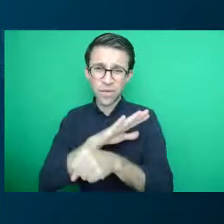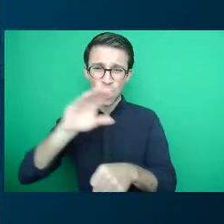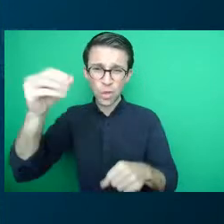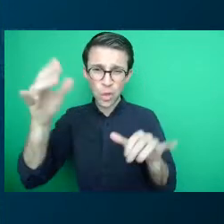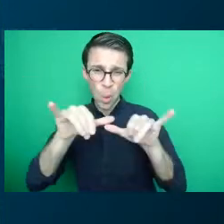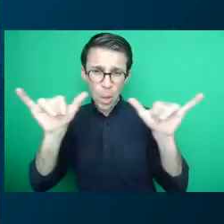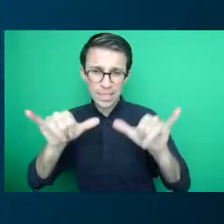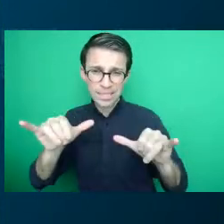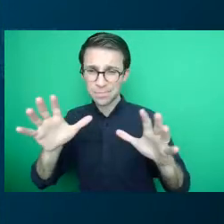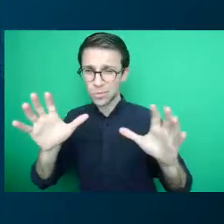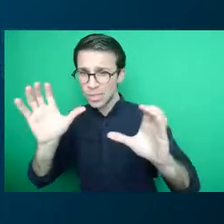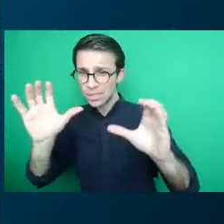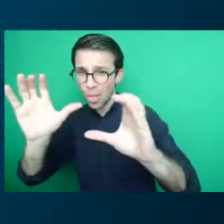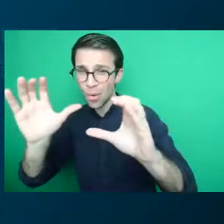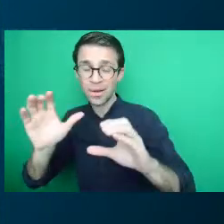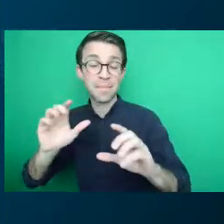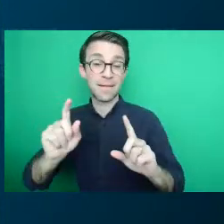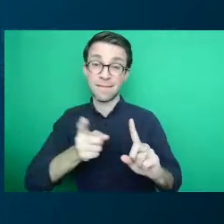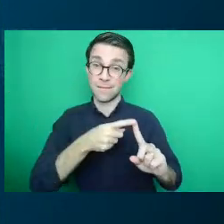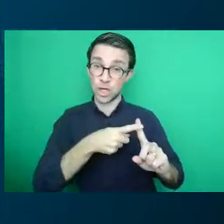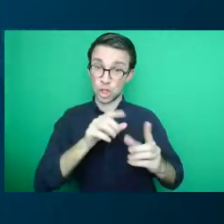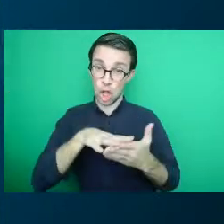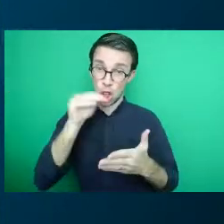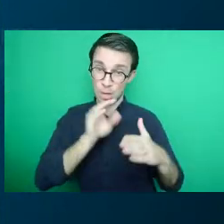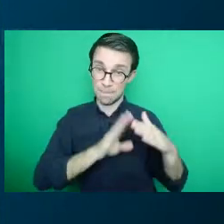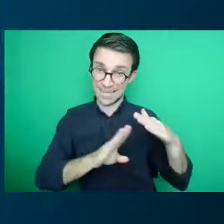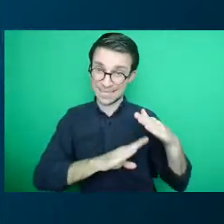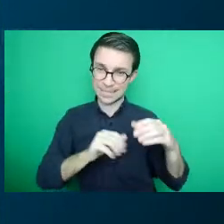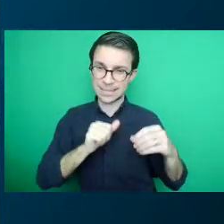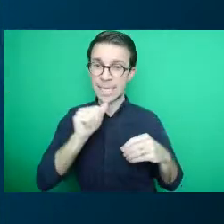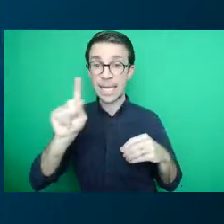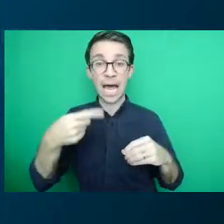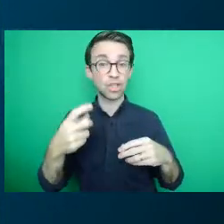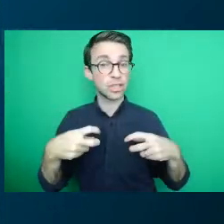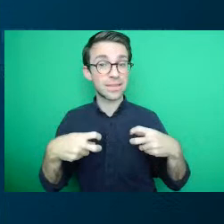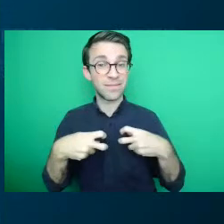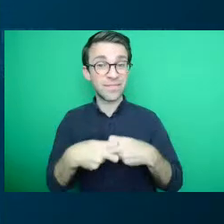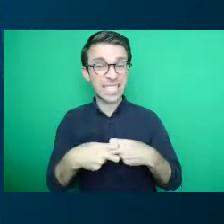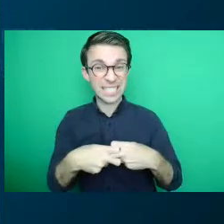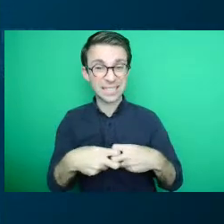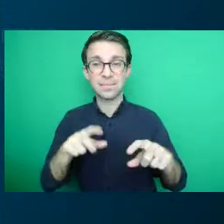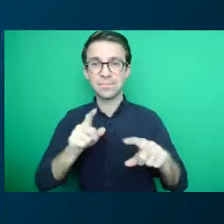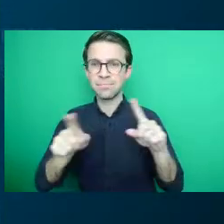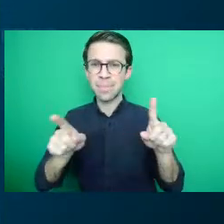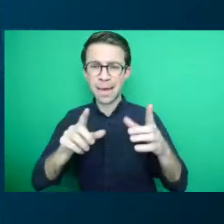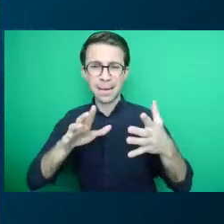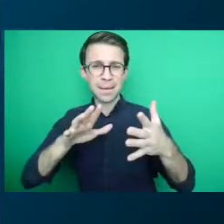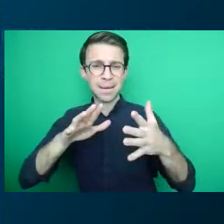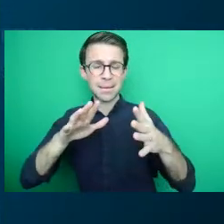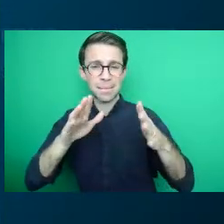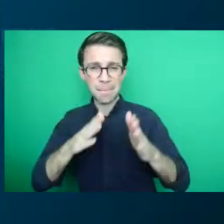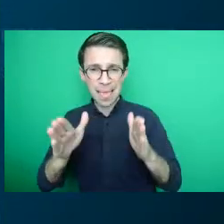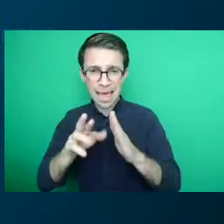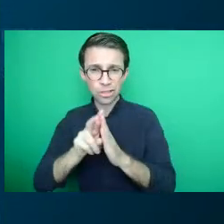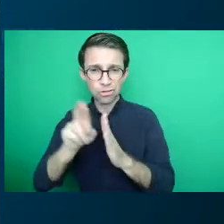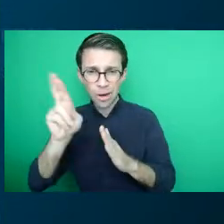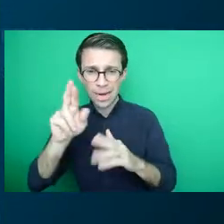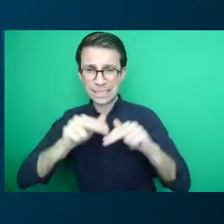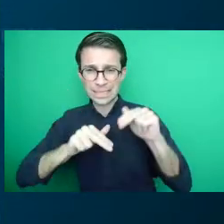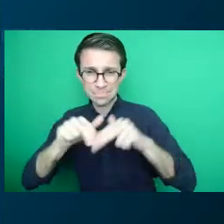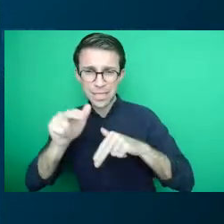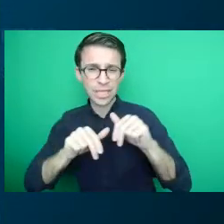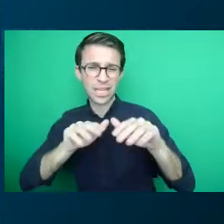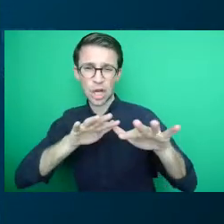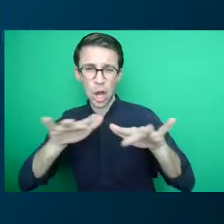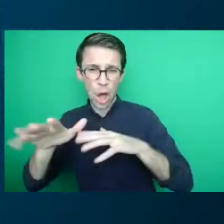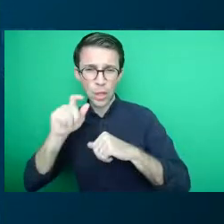do it, you have to learn the basics of not only physics, but planning your rockets and designing the missions and all of those sorts of cool things. I